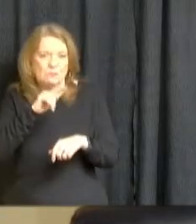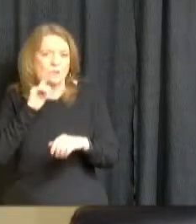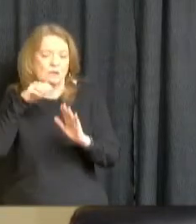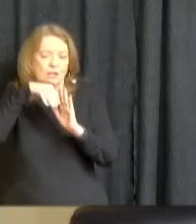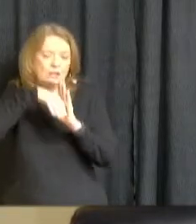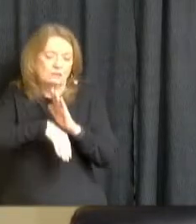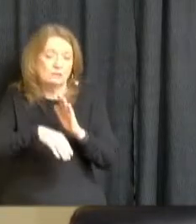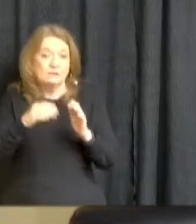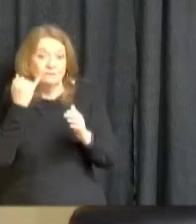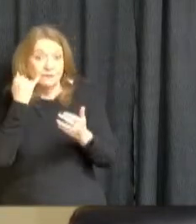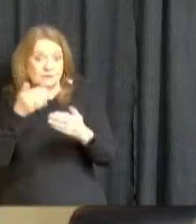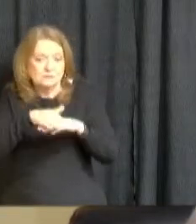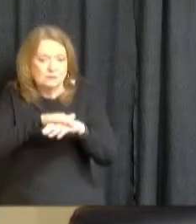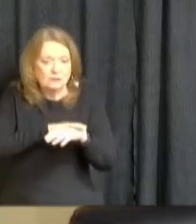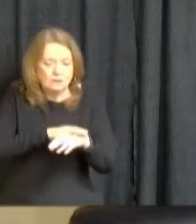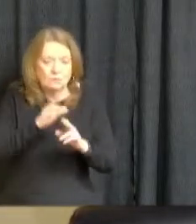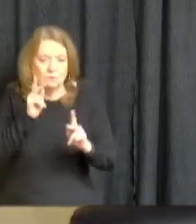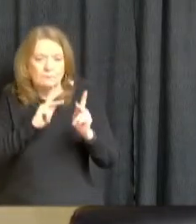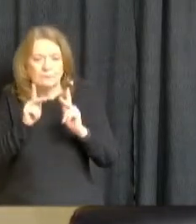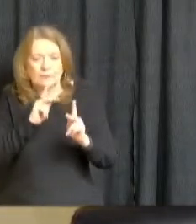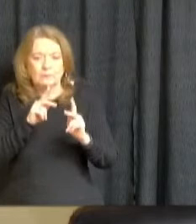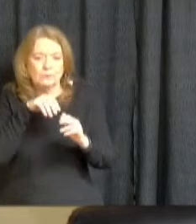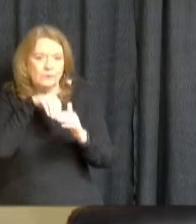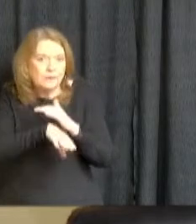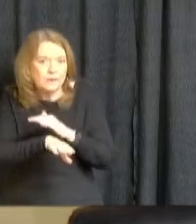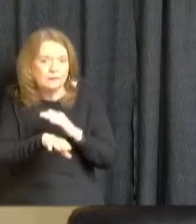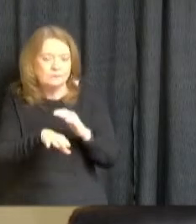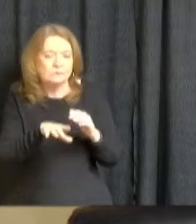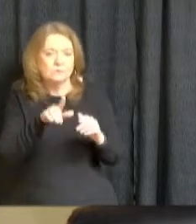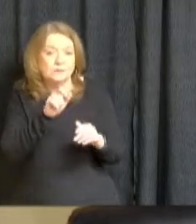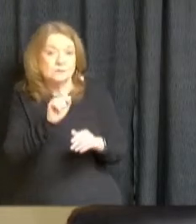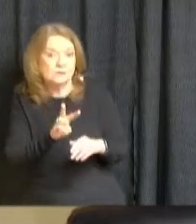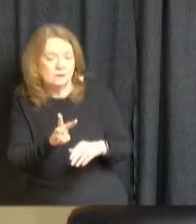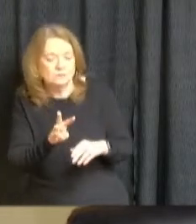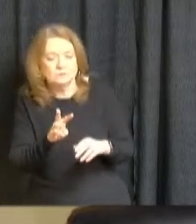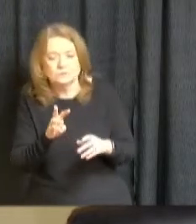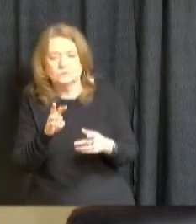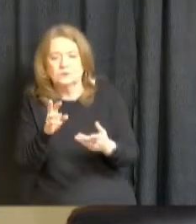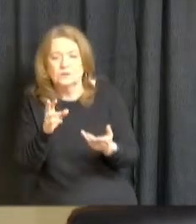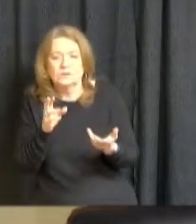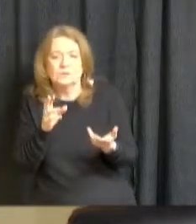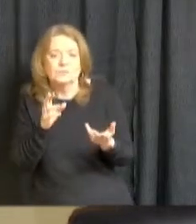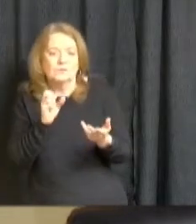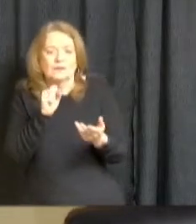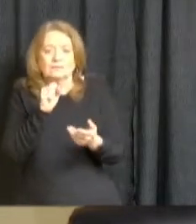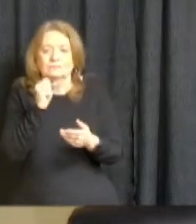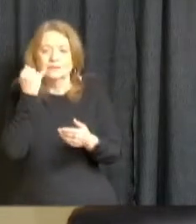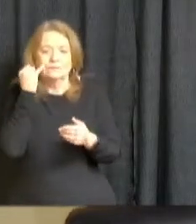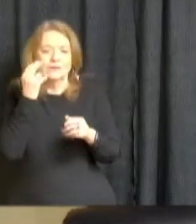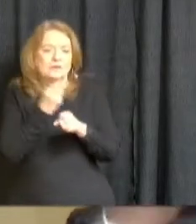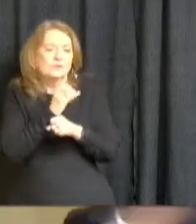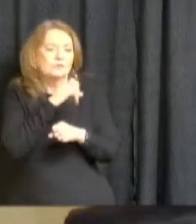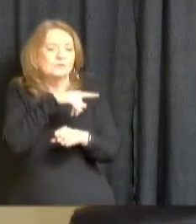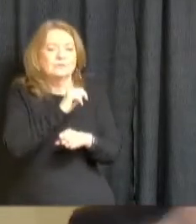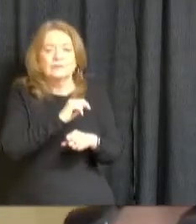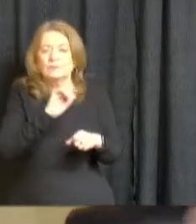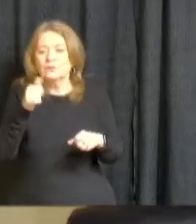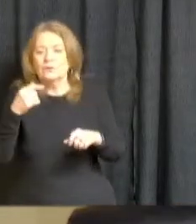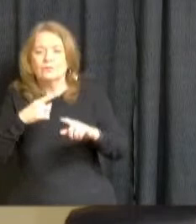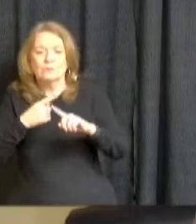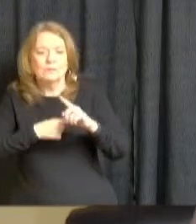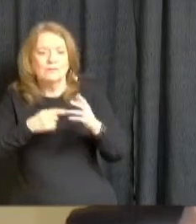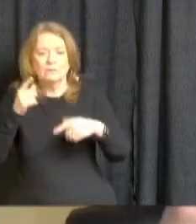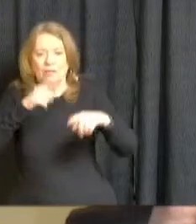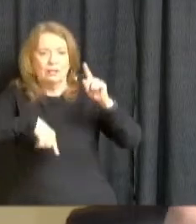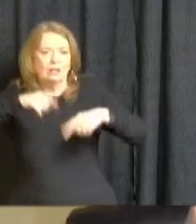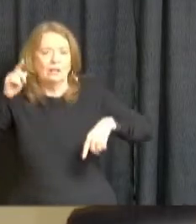really, really slow, you look at it at the bottom, and so that way it's like, so if I picked like September or some other random month, it could be all over